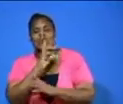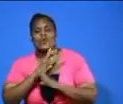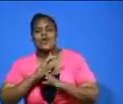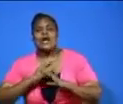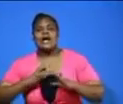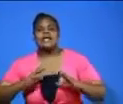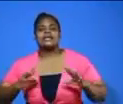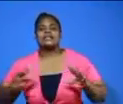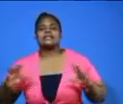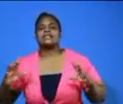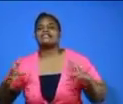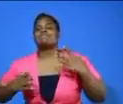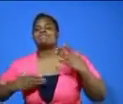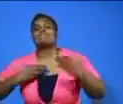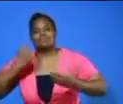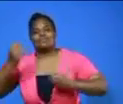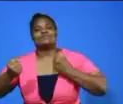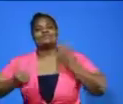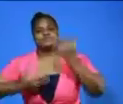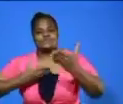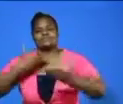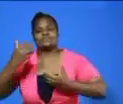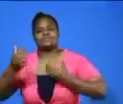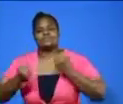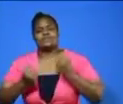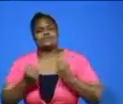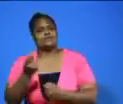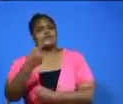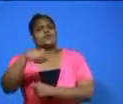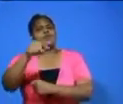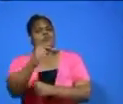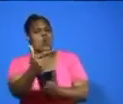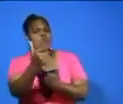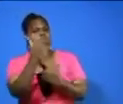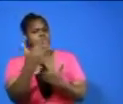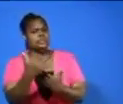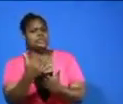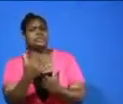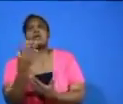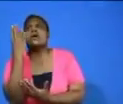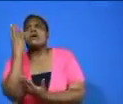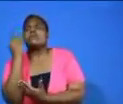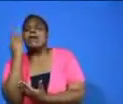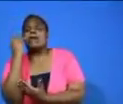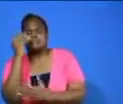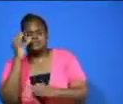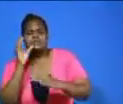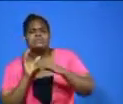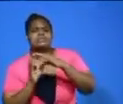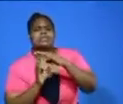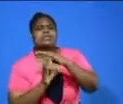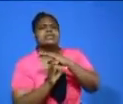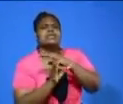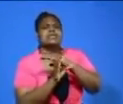Someone's listening to me right now. Someone's watching me right now. You're in a cave of your own making.